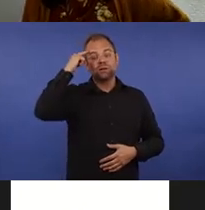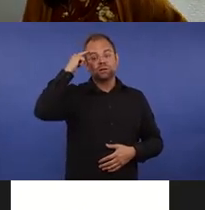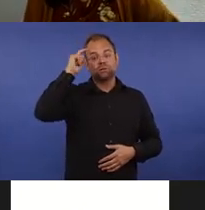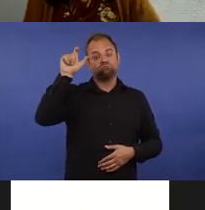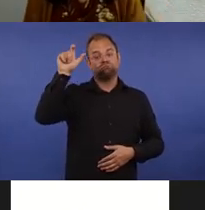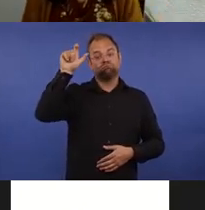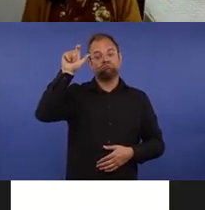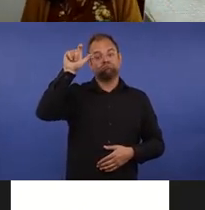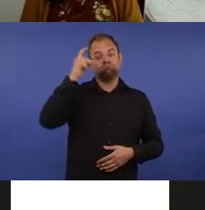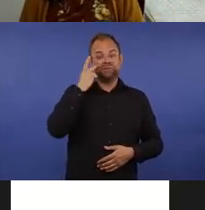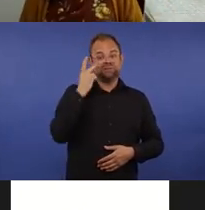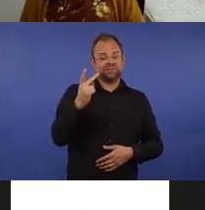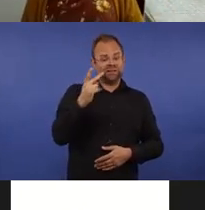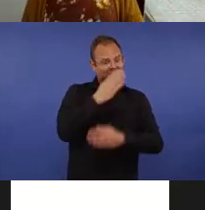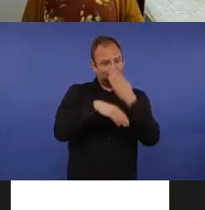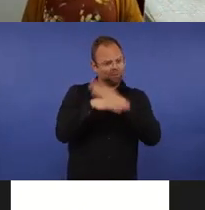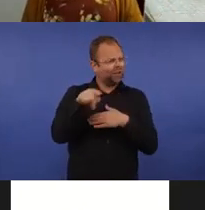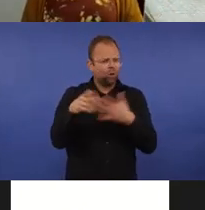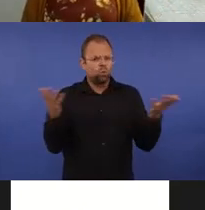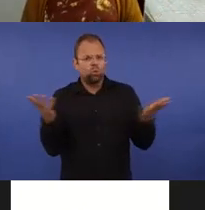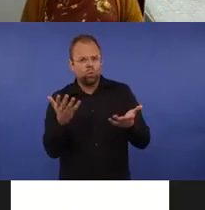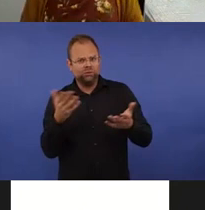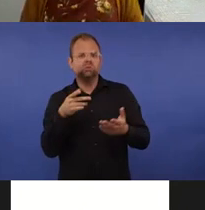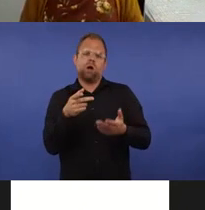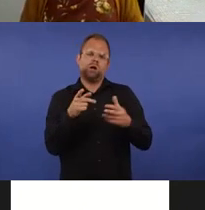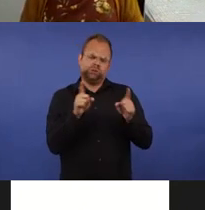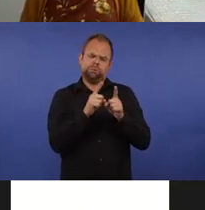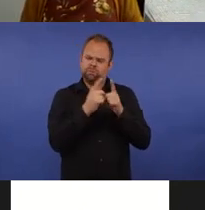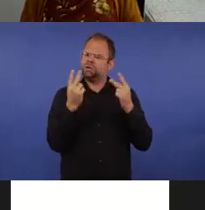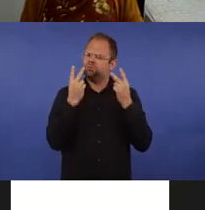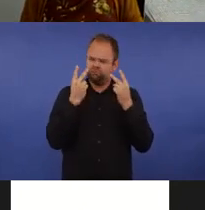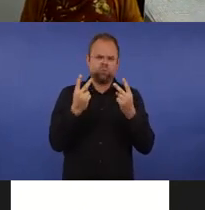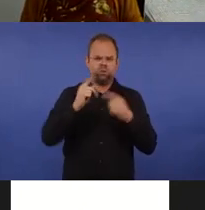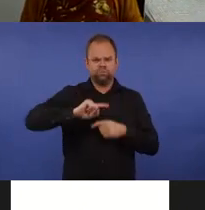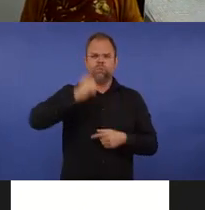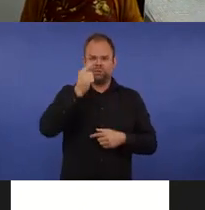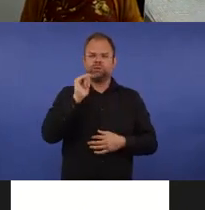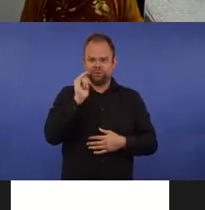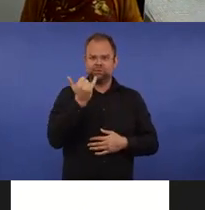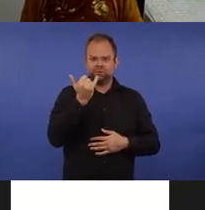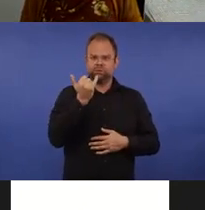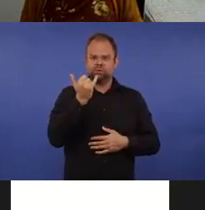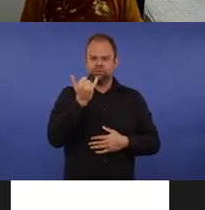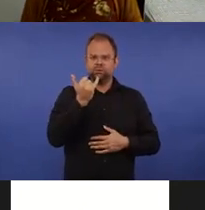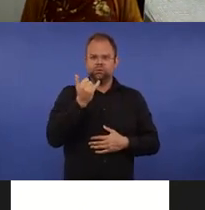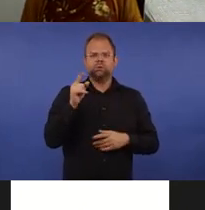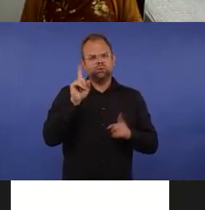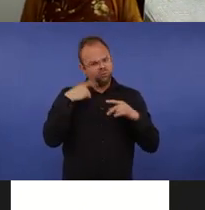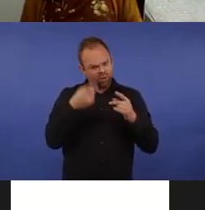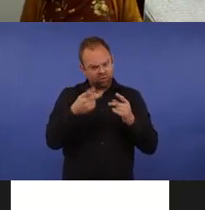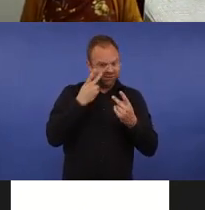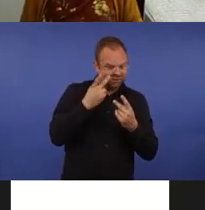ensure that they are getting certain services and supports. But at the end of the day, we want people out